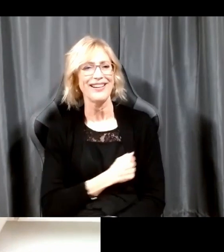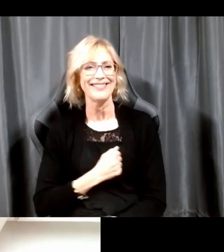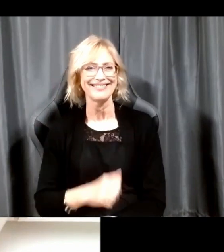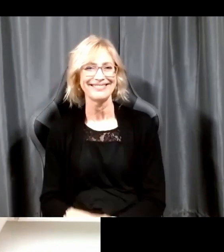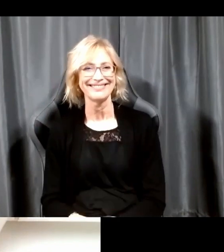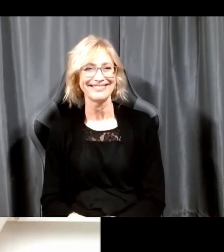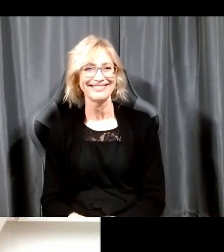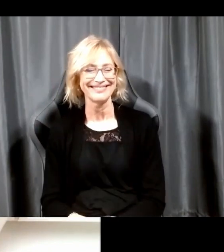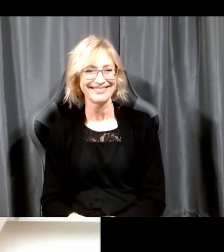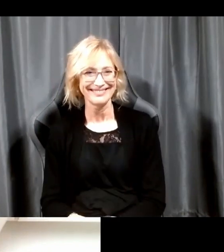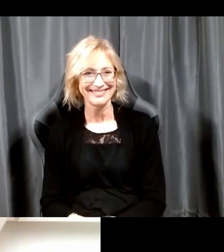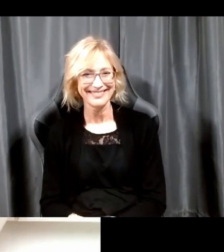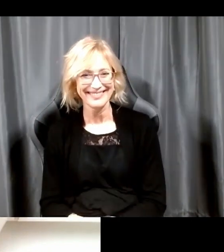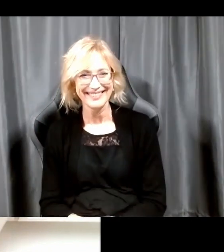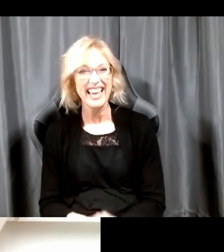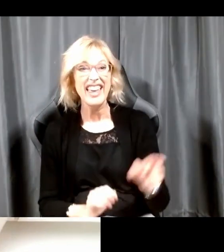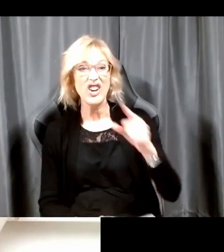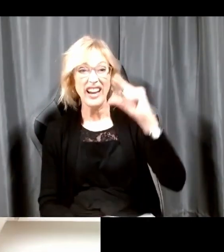Like they're like this big on my screen. Yeah.